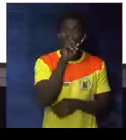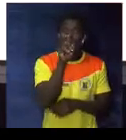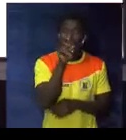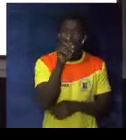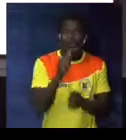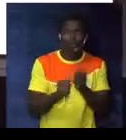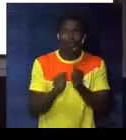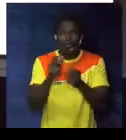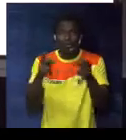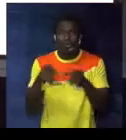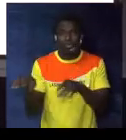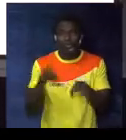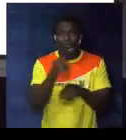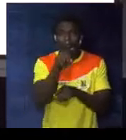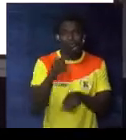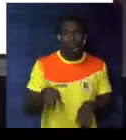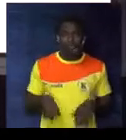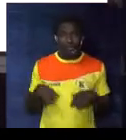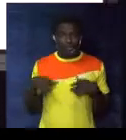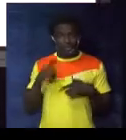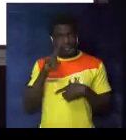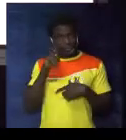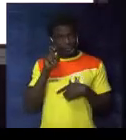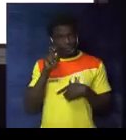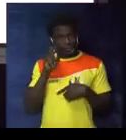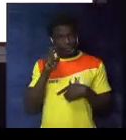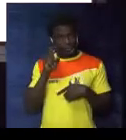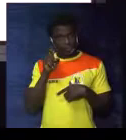question? Which place do you live?